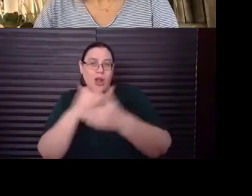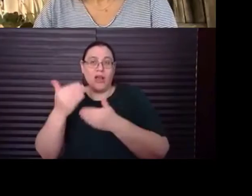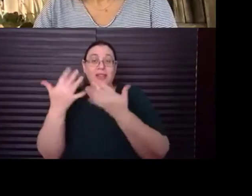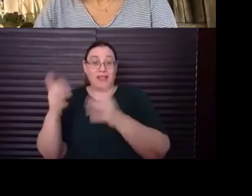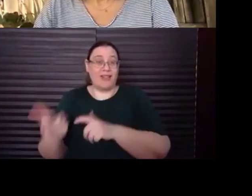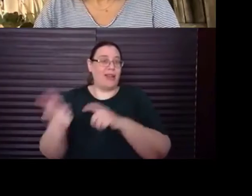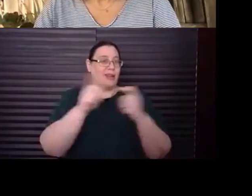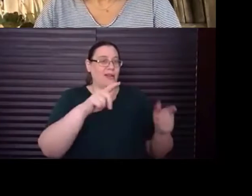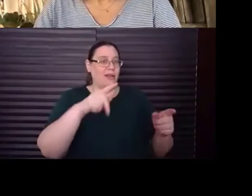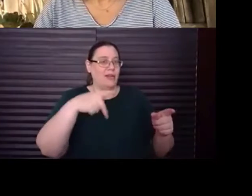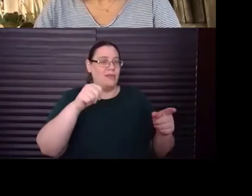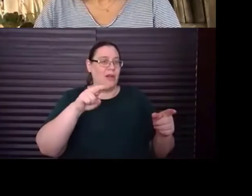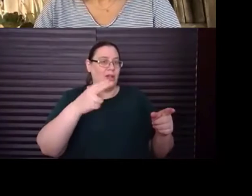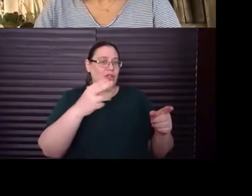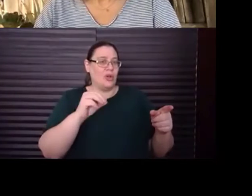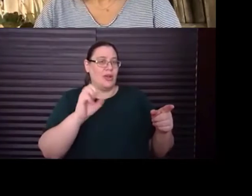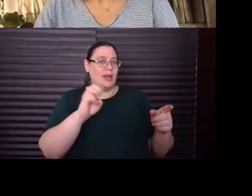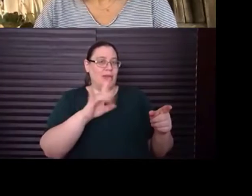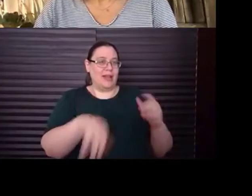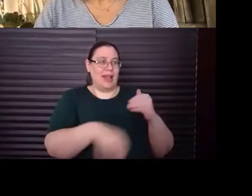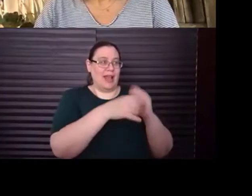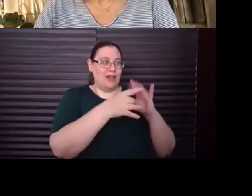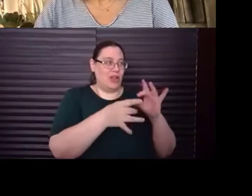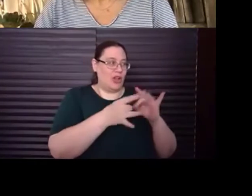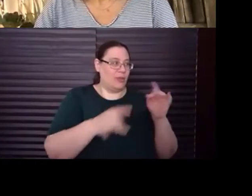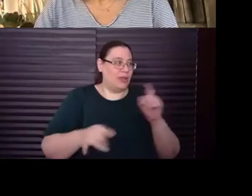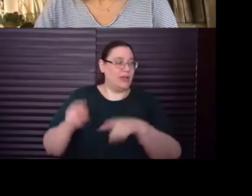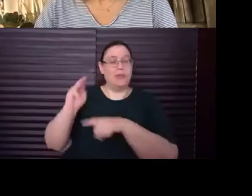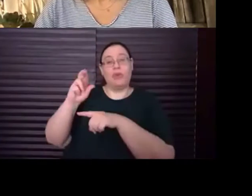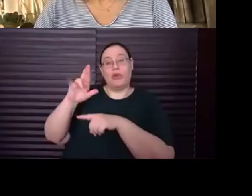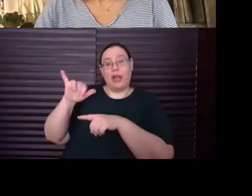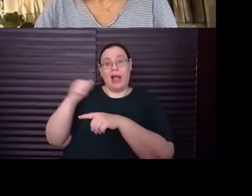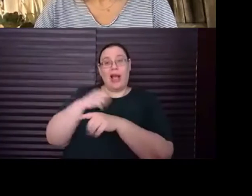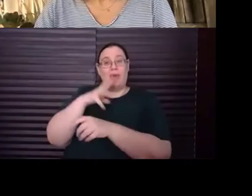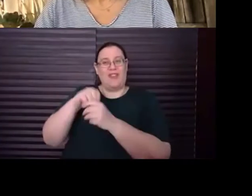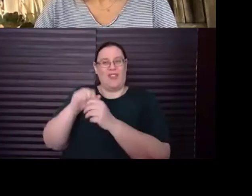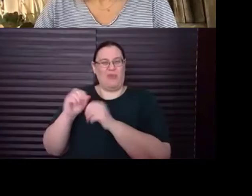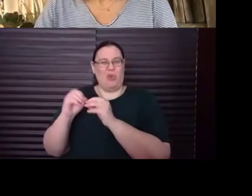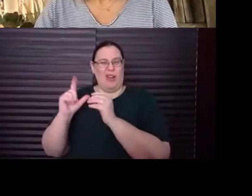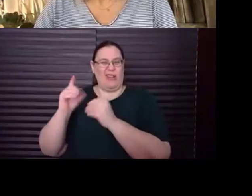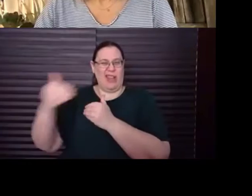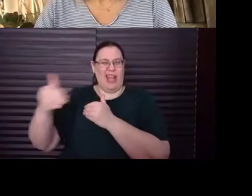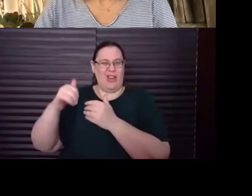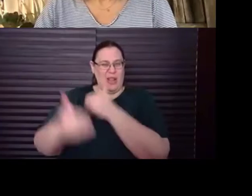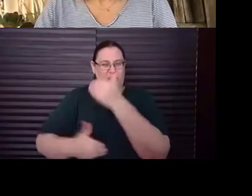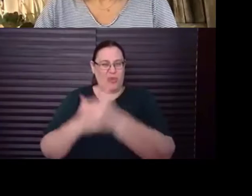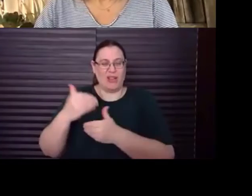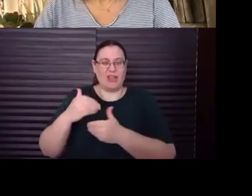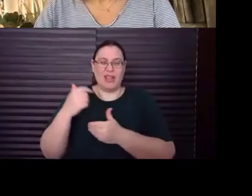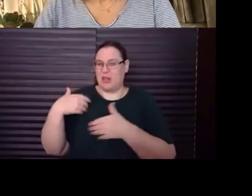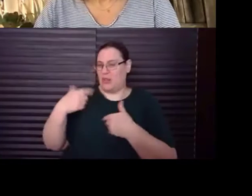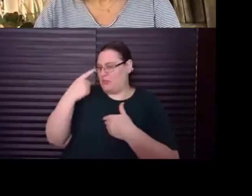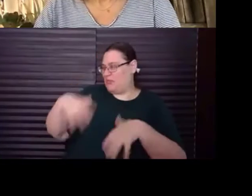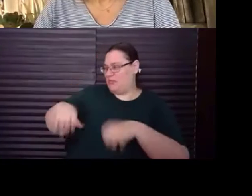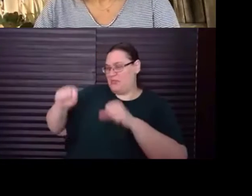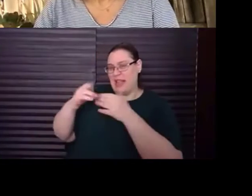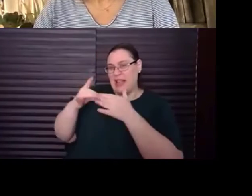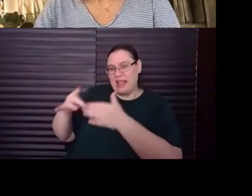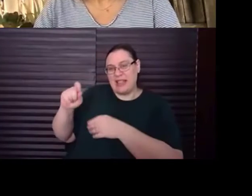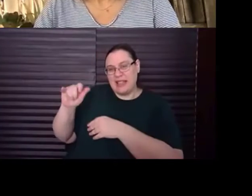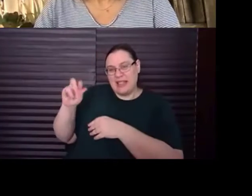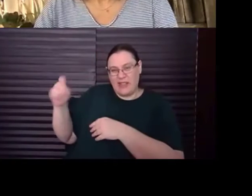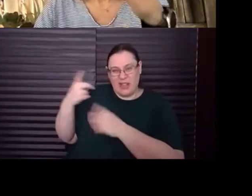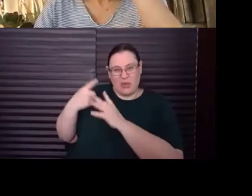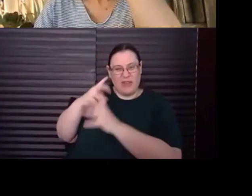Pancho and Emily chime in. Well, I came in later in the process, so I'll let Steve headline, because you guys.